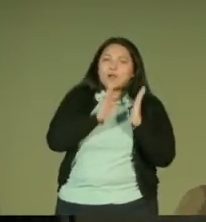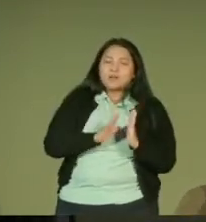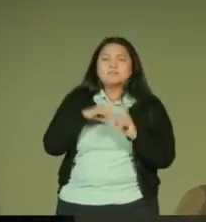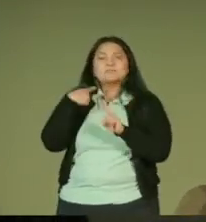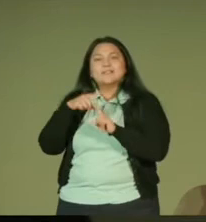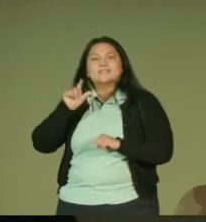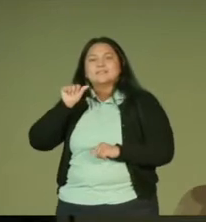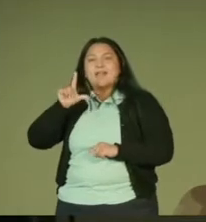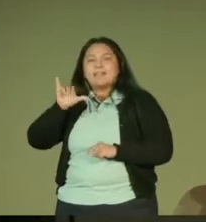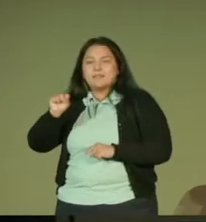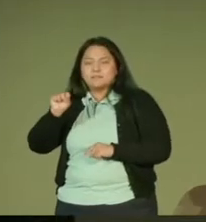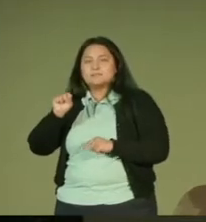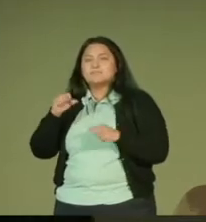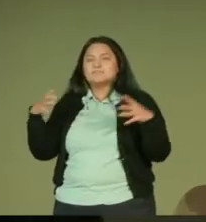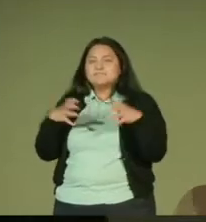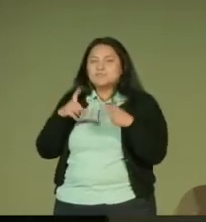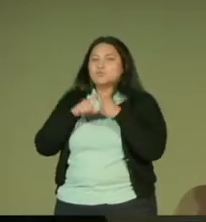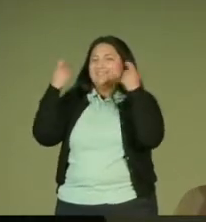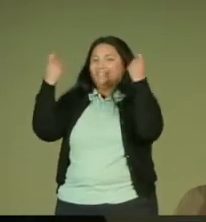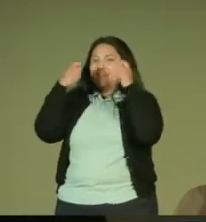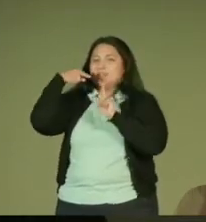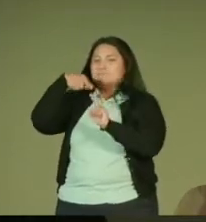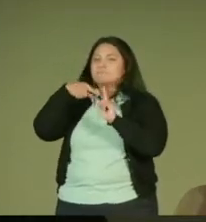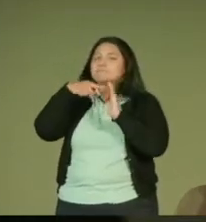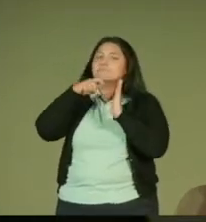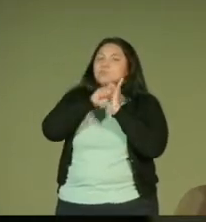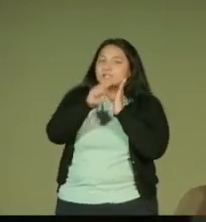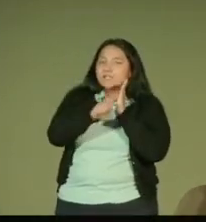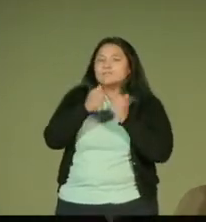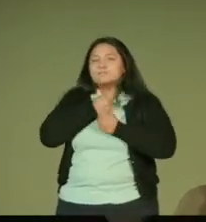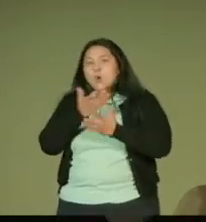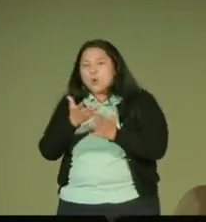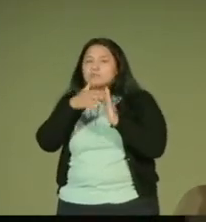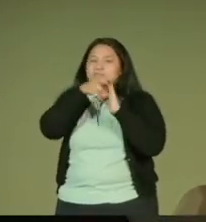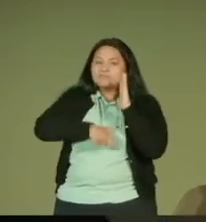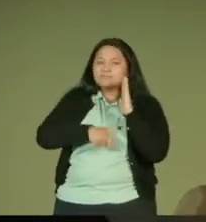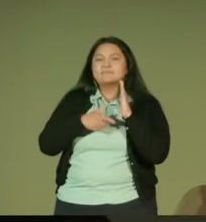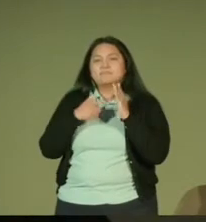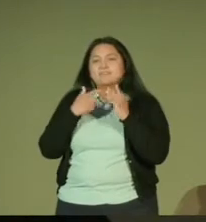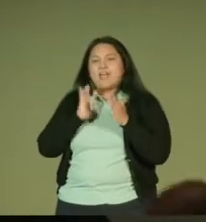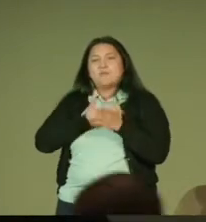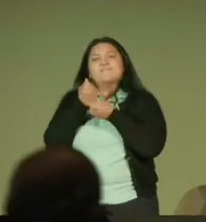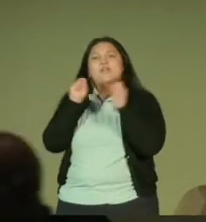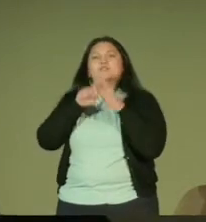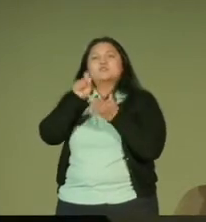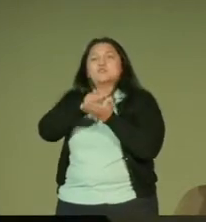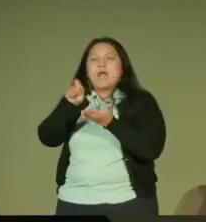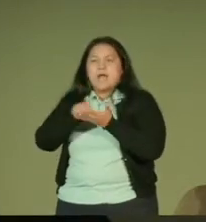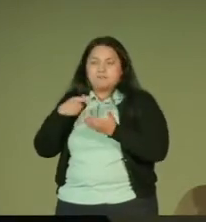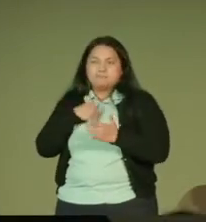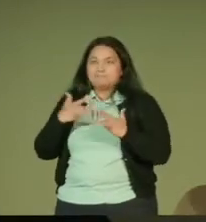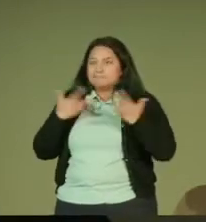to celebrate the power of the written word and champion the freedom to write. We're thrilled to be back with you live and in person